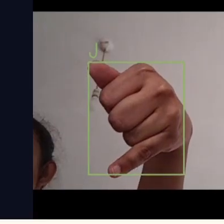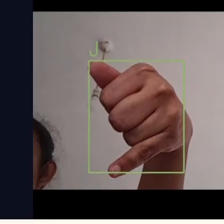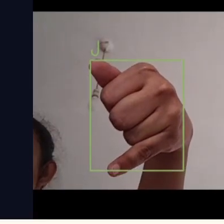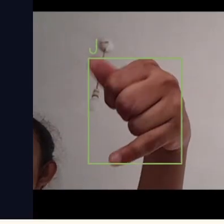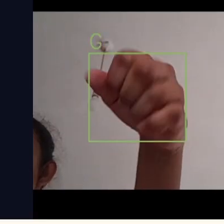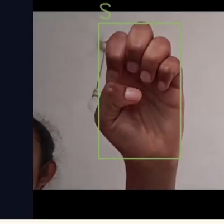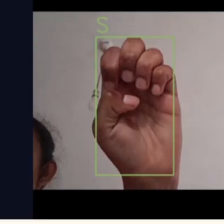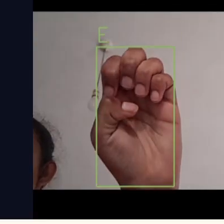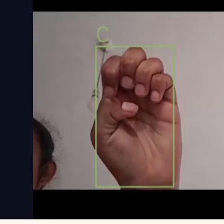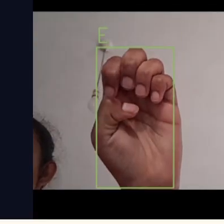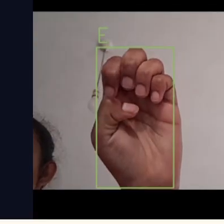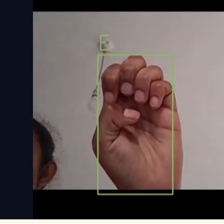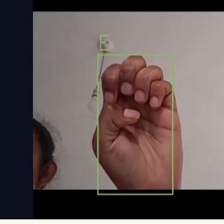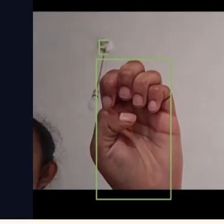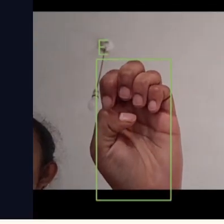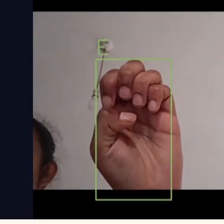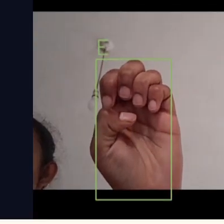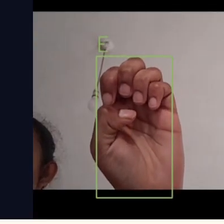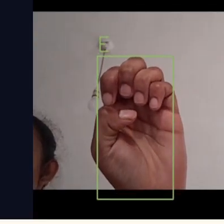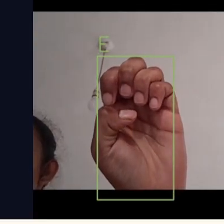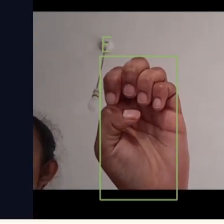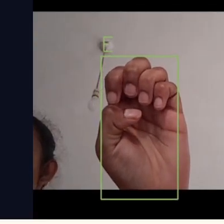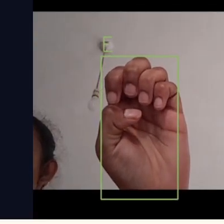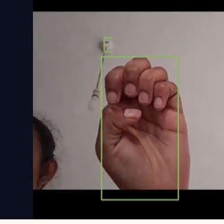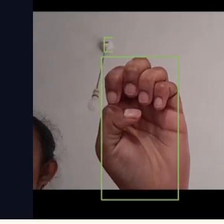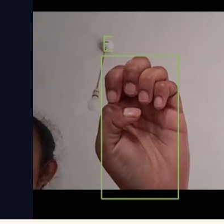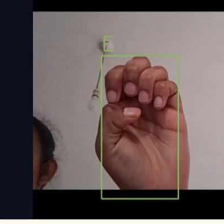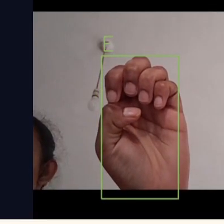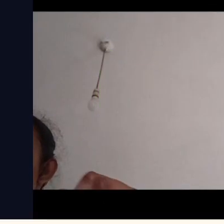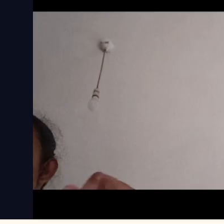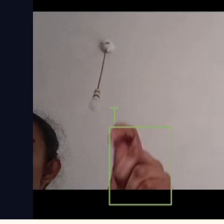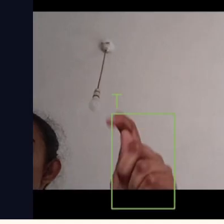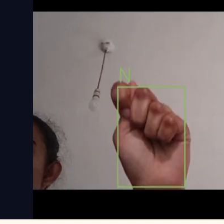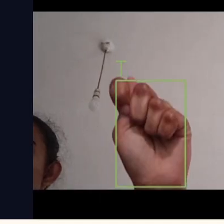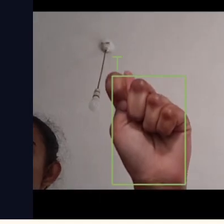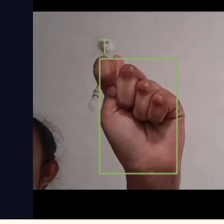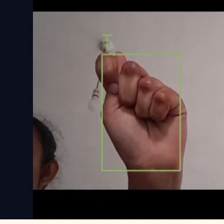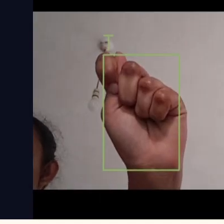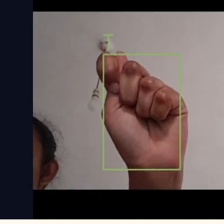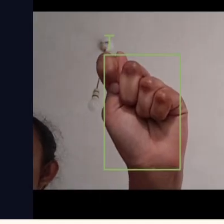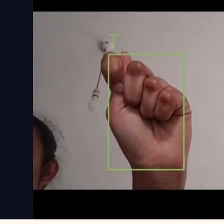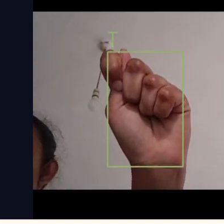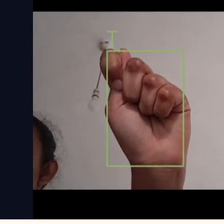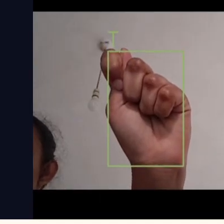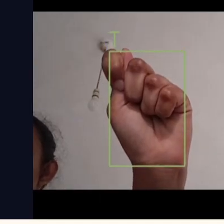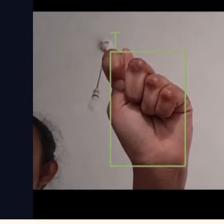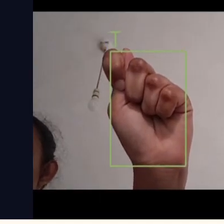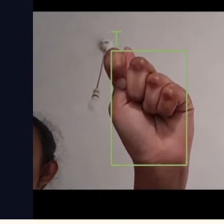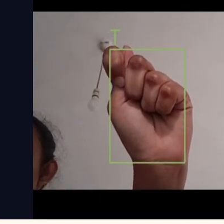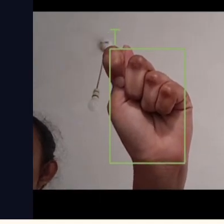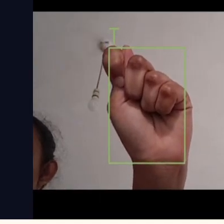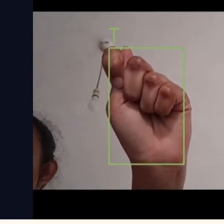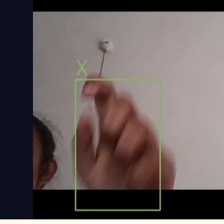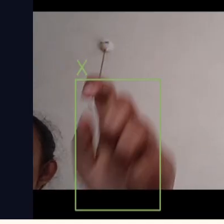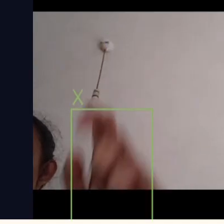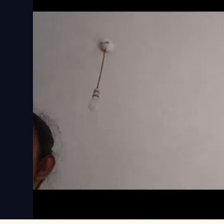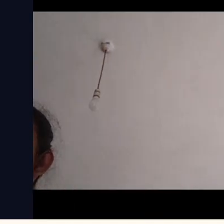And at the start of the video, I just say RYSERA in sign language. Thank you for watching.